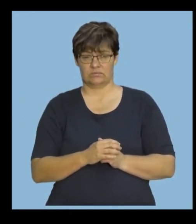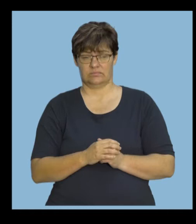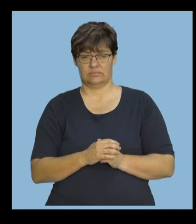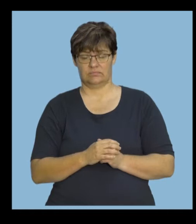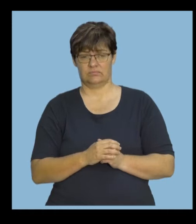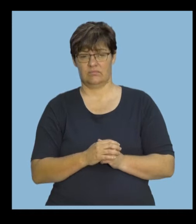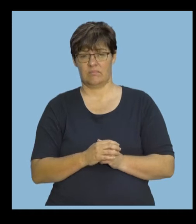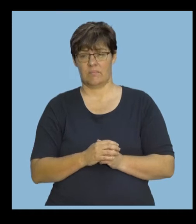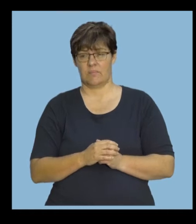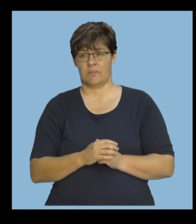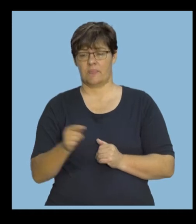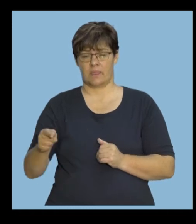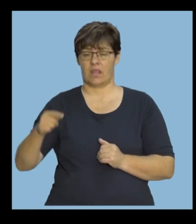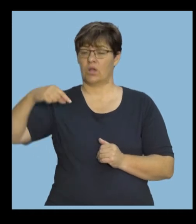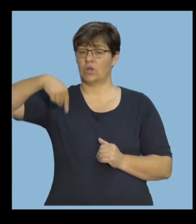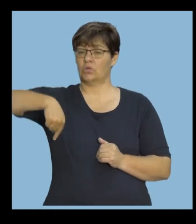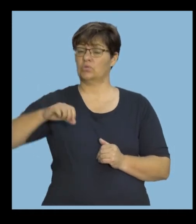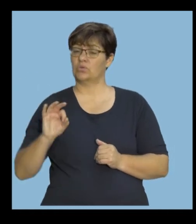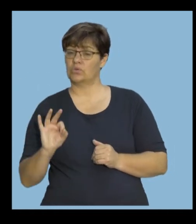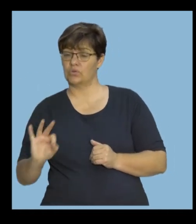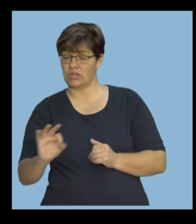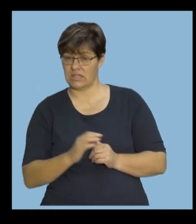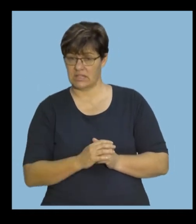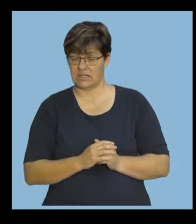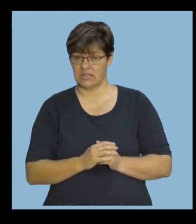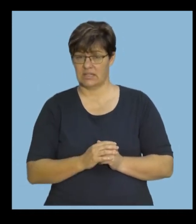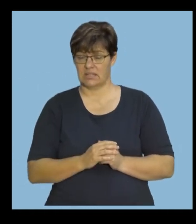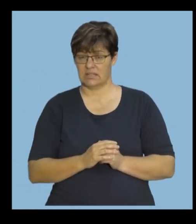and median, which is known as Q2,